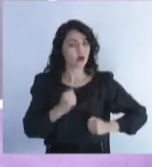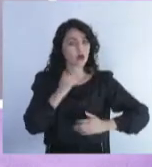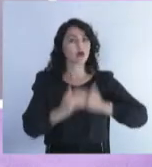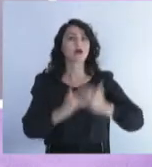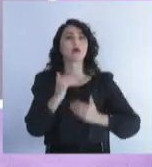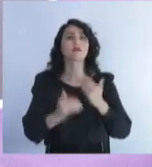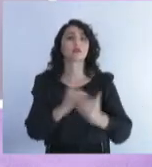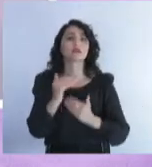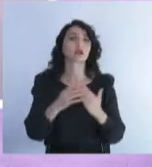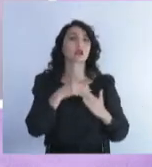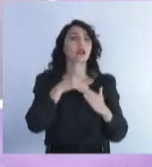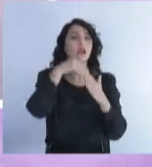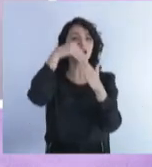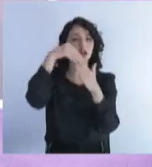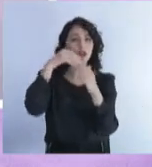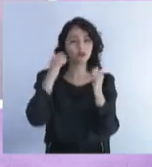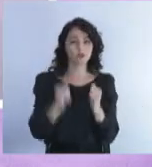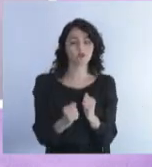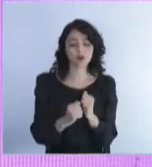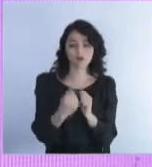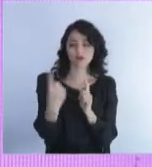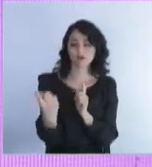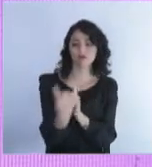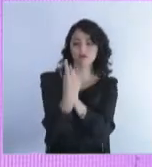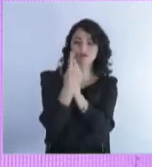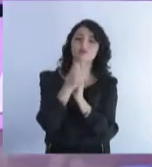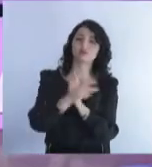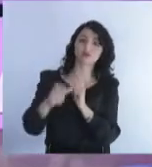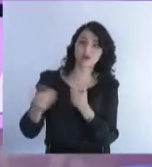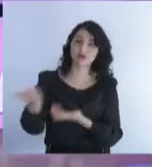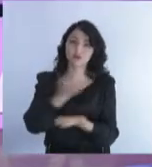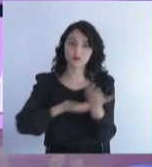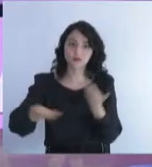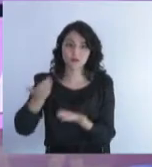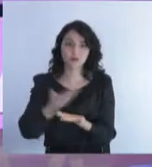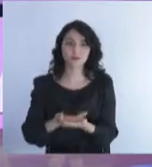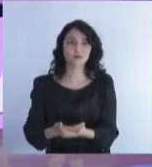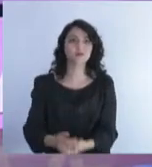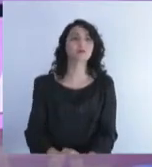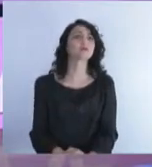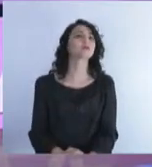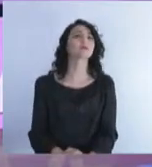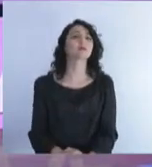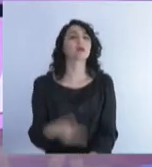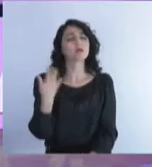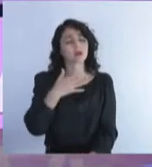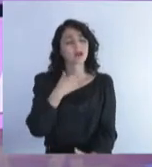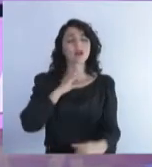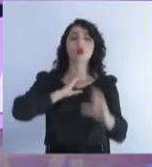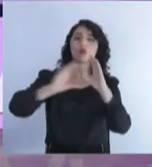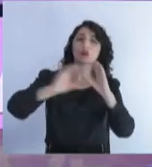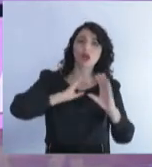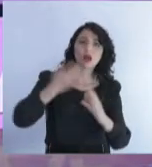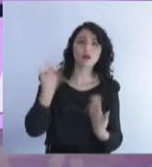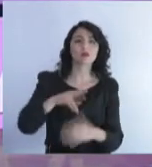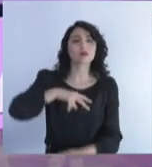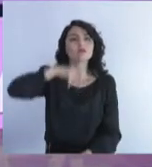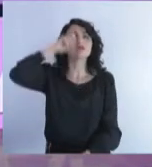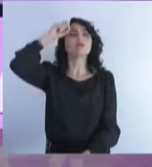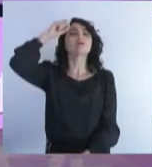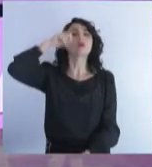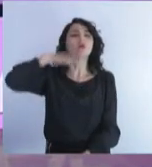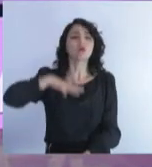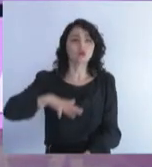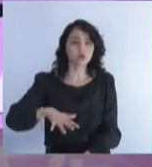a leader, you can only get there through your people. You have to communicate. You have to inspire. You have to tell